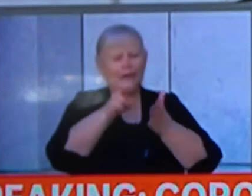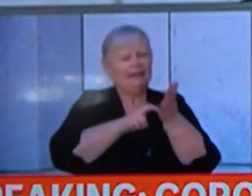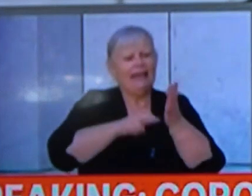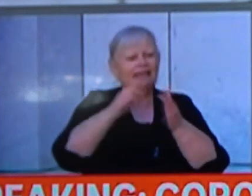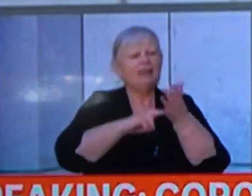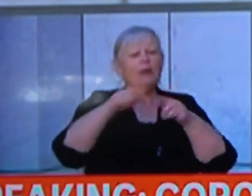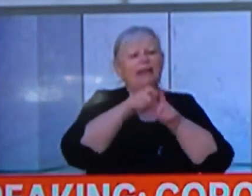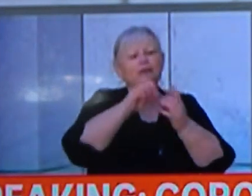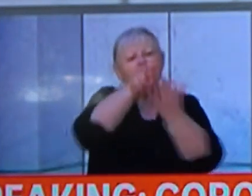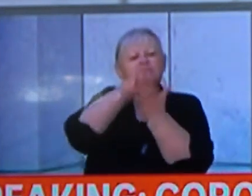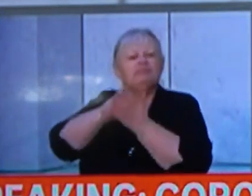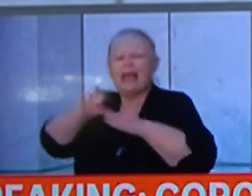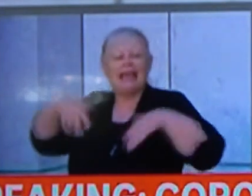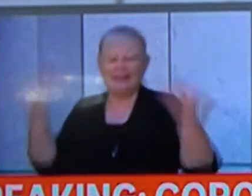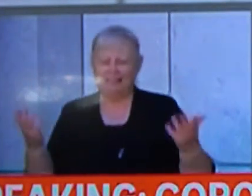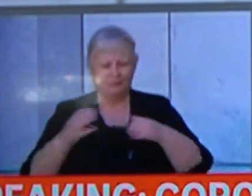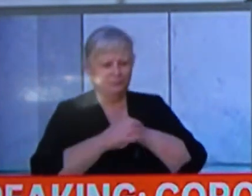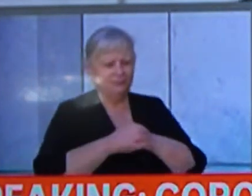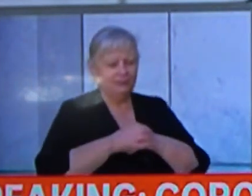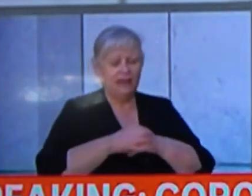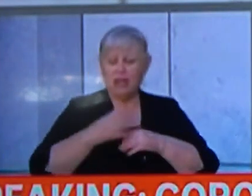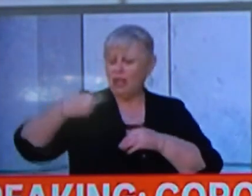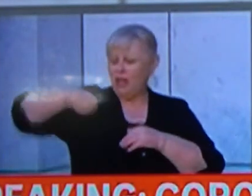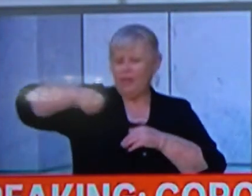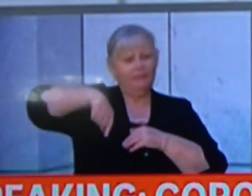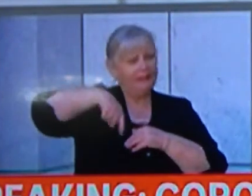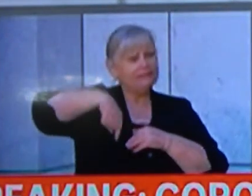businesses. Over the course of the last week,